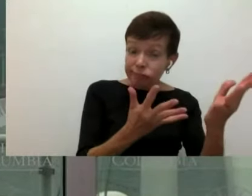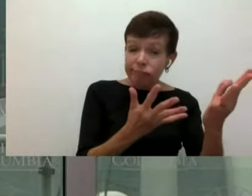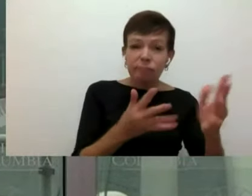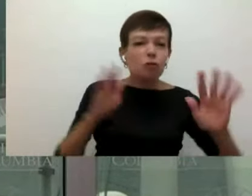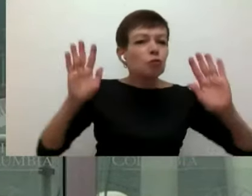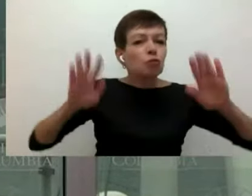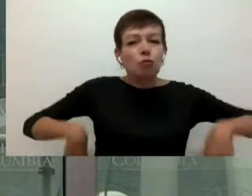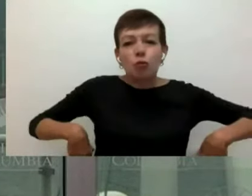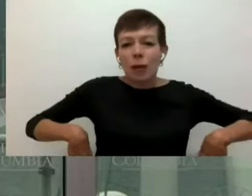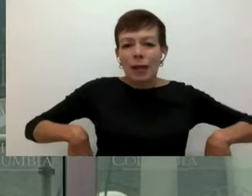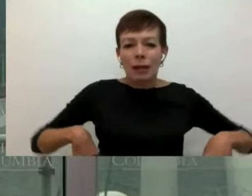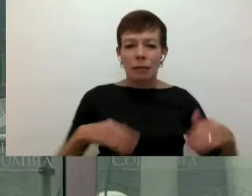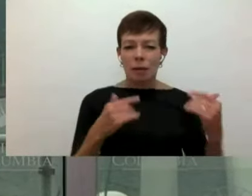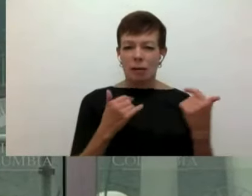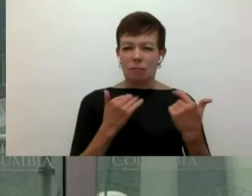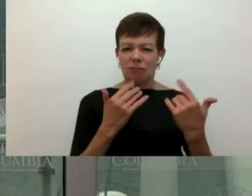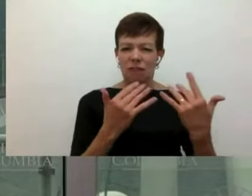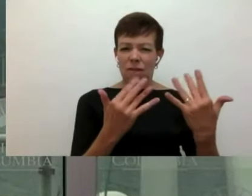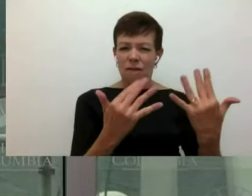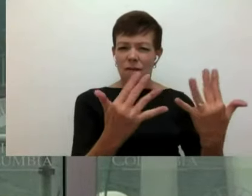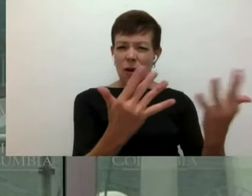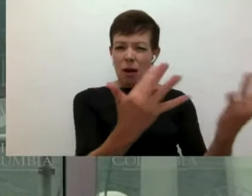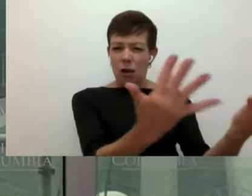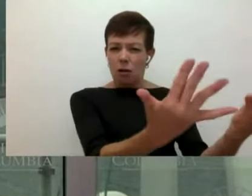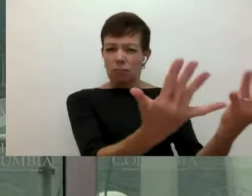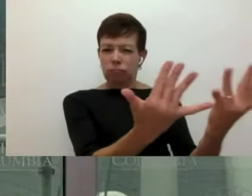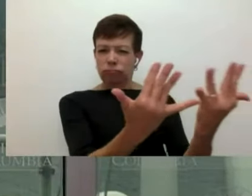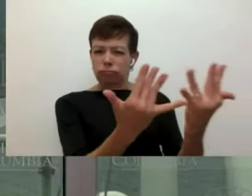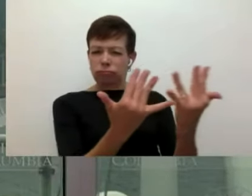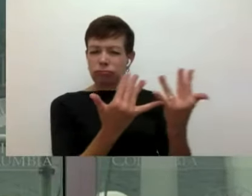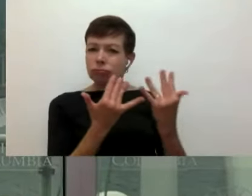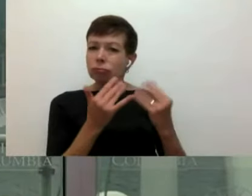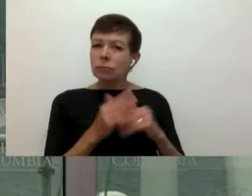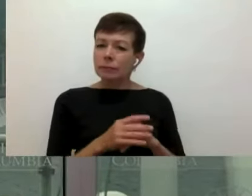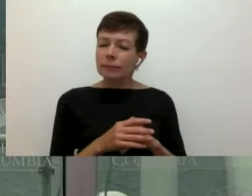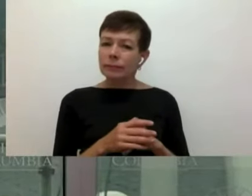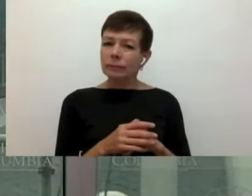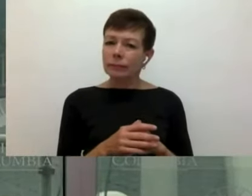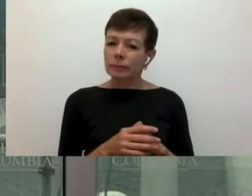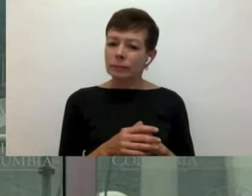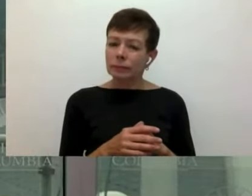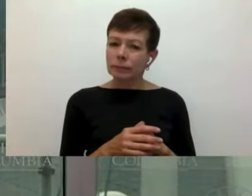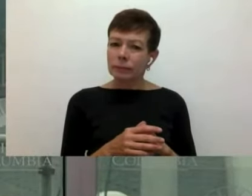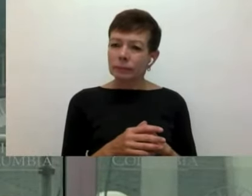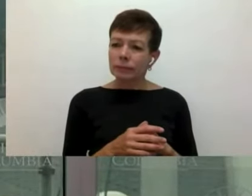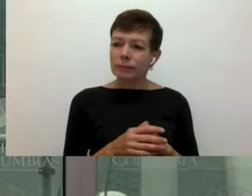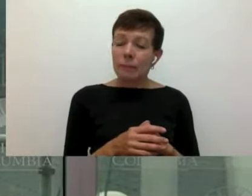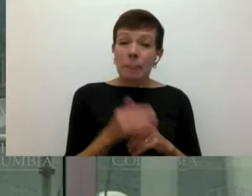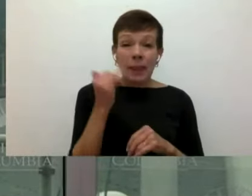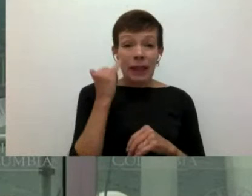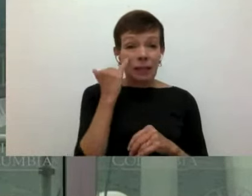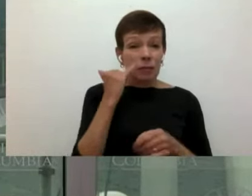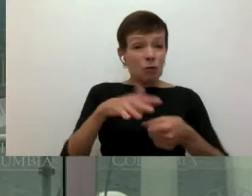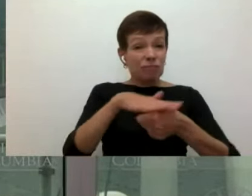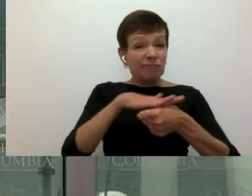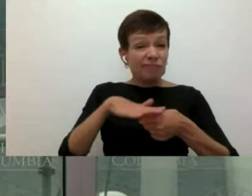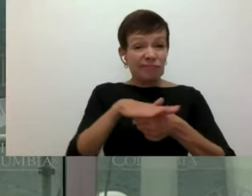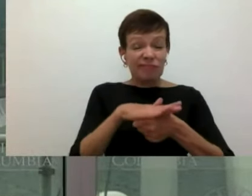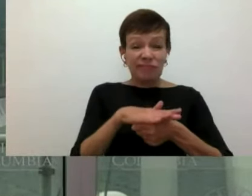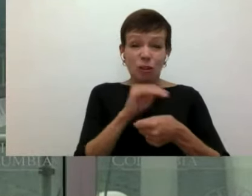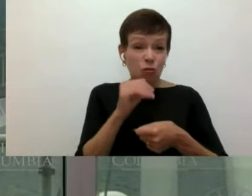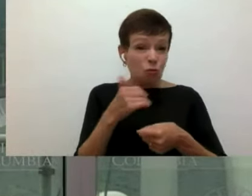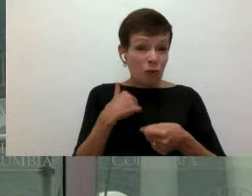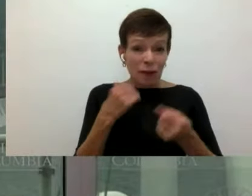notices from the district came too late, that the fire was already approaching very quickly. Is there any thought to